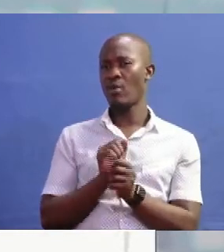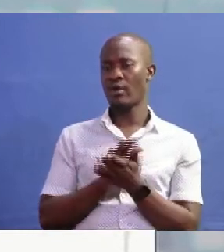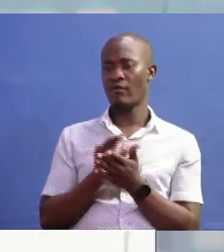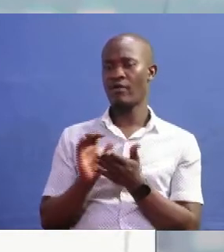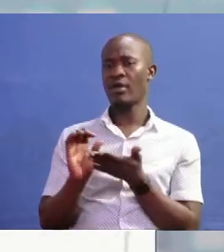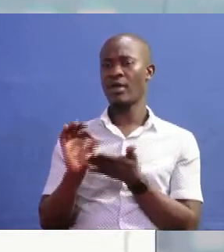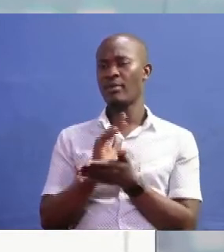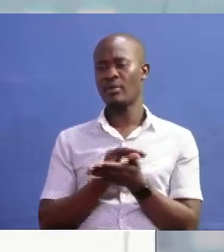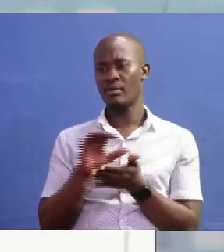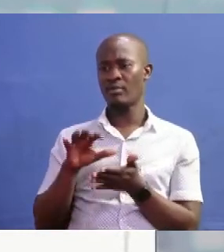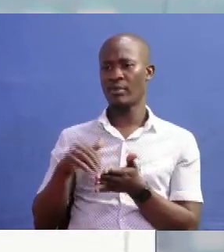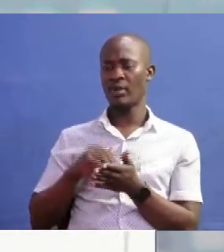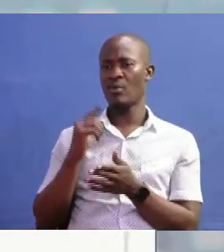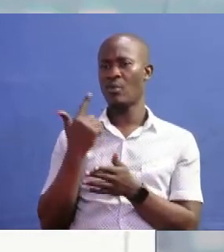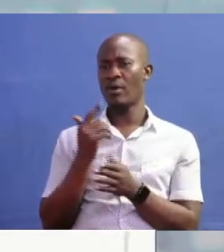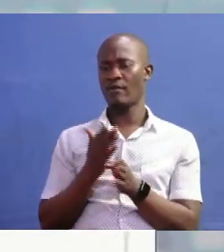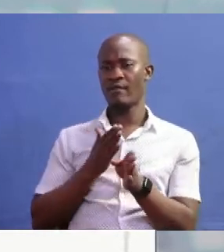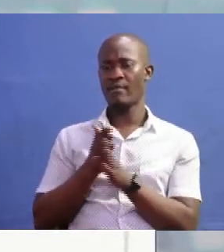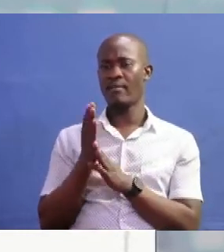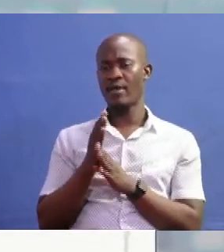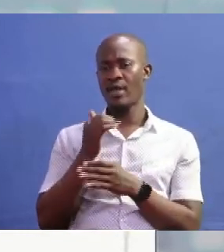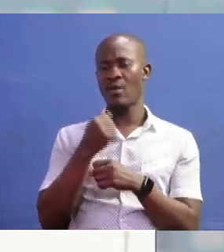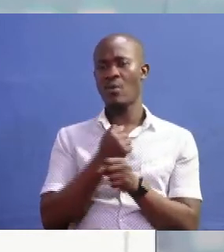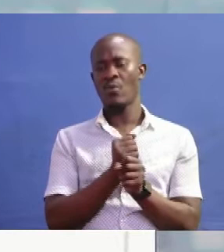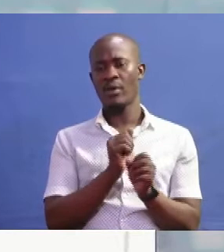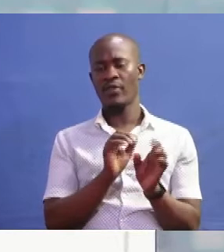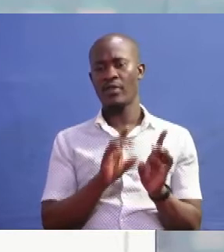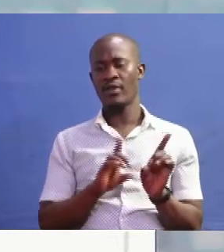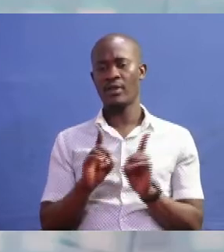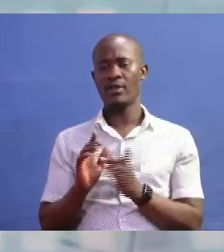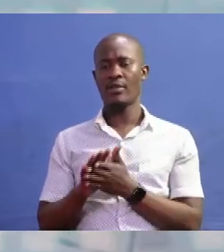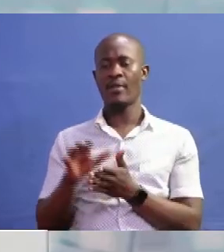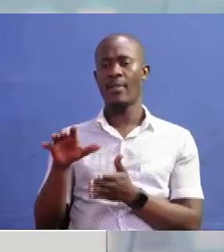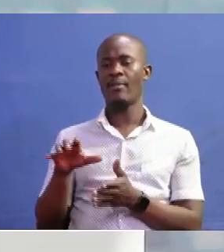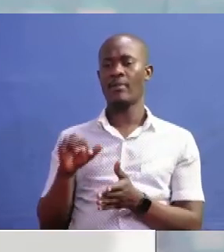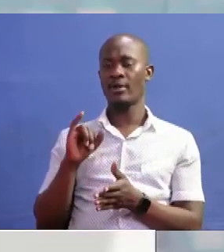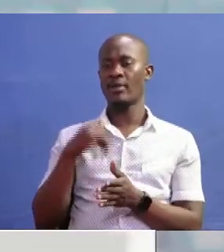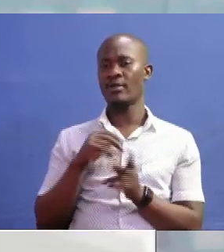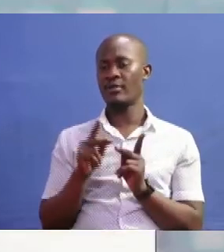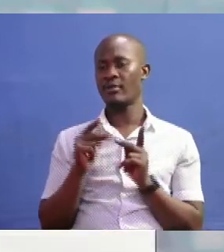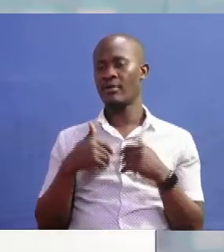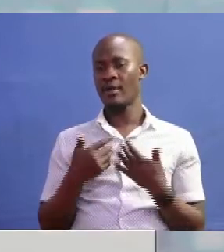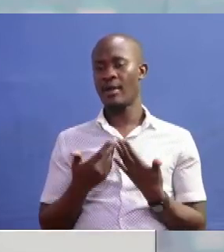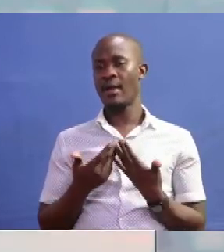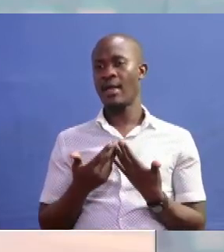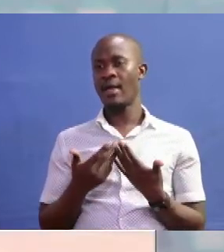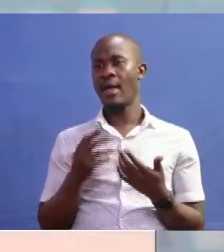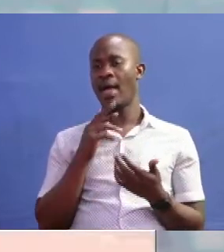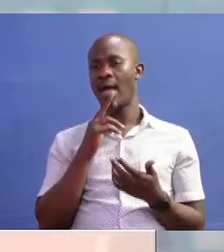Authority, one of the key roles they play is to make sure that the markets are quite efficient and the markets are